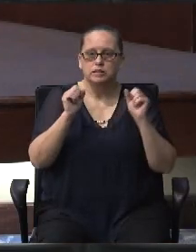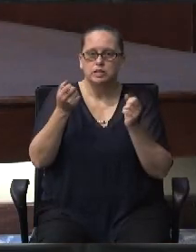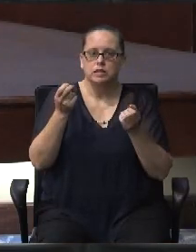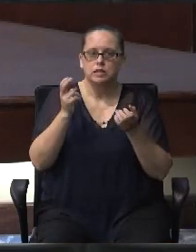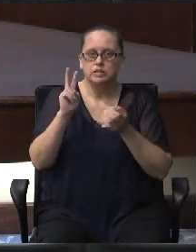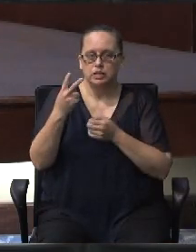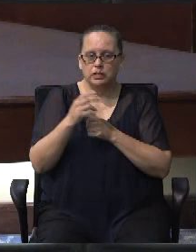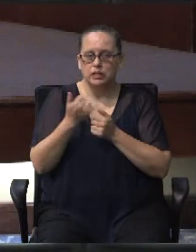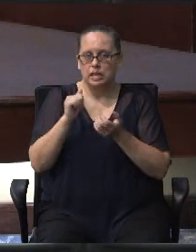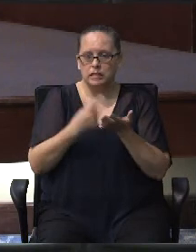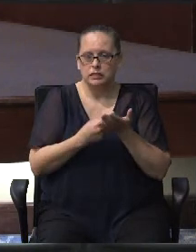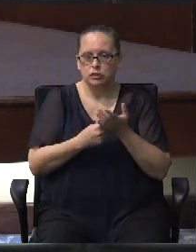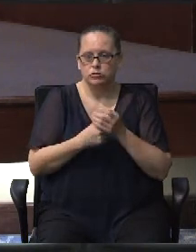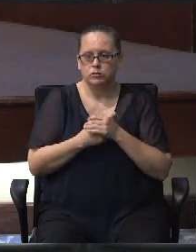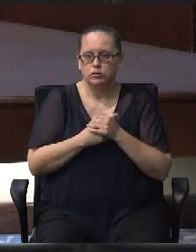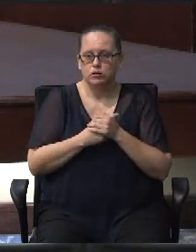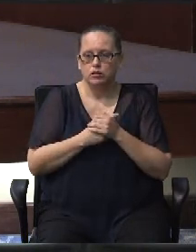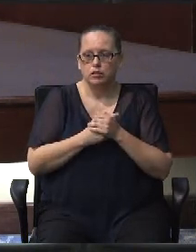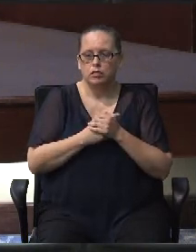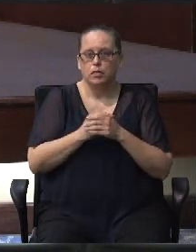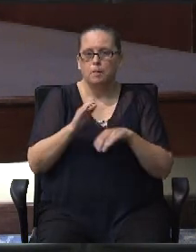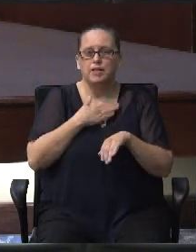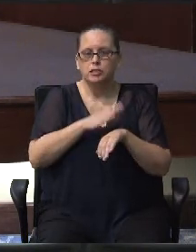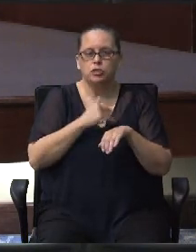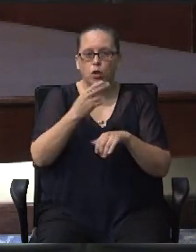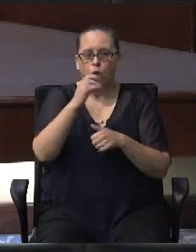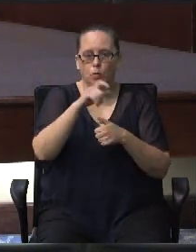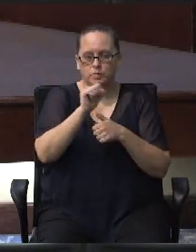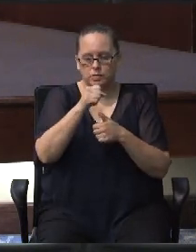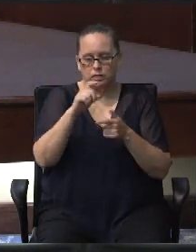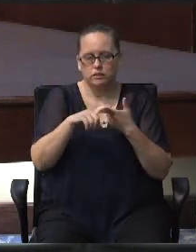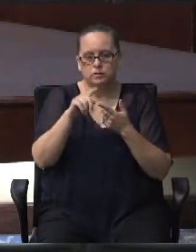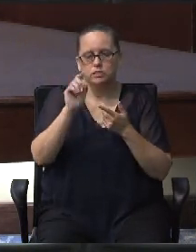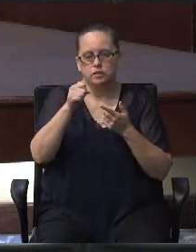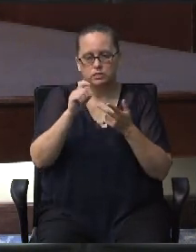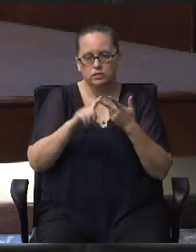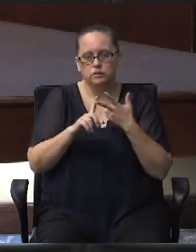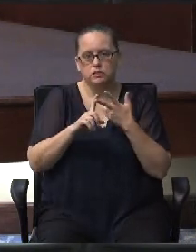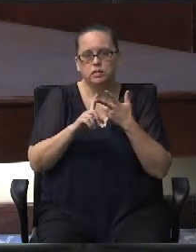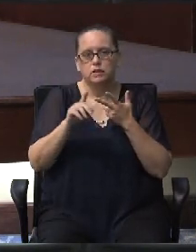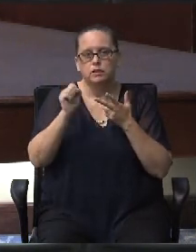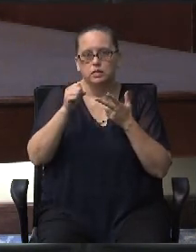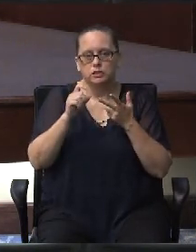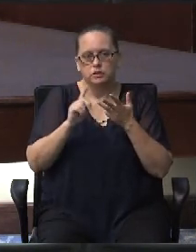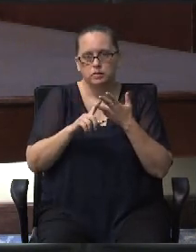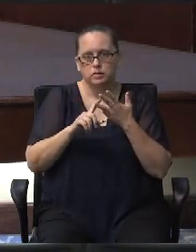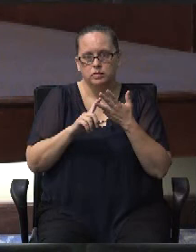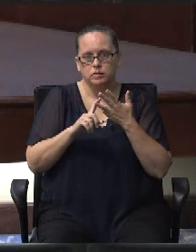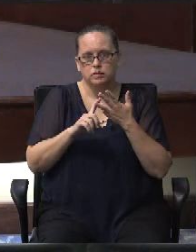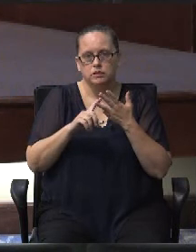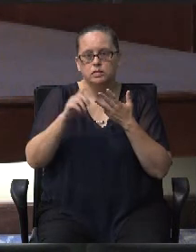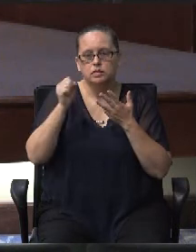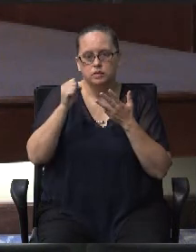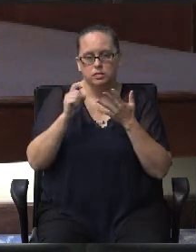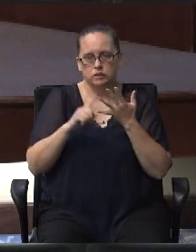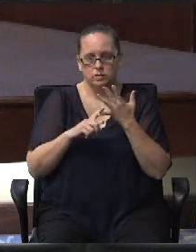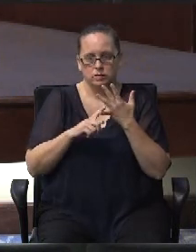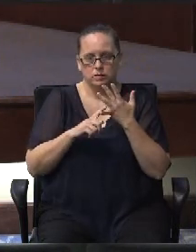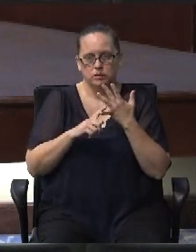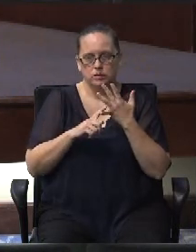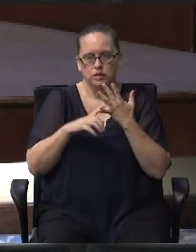discussion? Please poll the council. Holmes. Aye. Palmer. Aye. Porteroot. Yes. Fairfield.